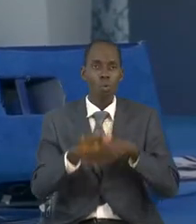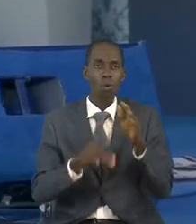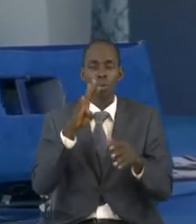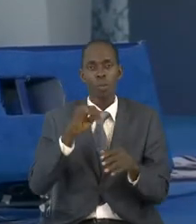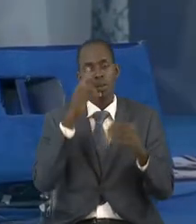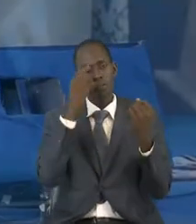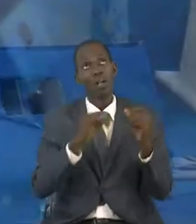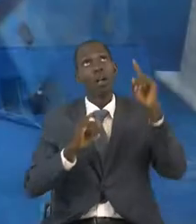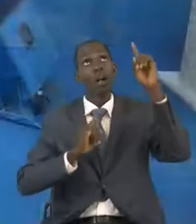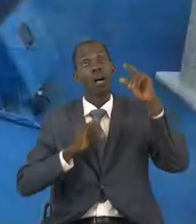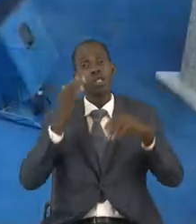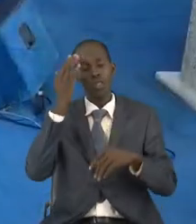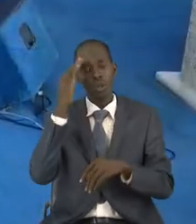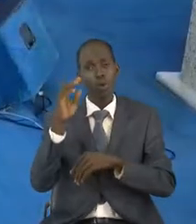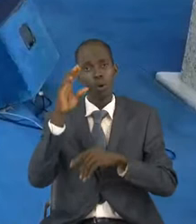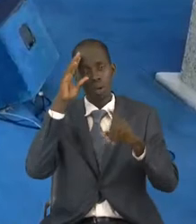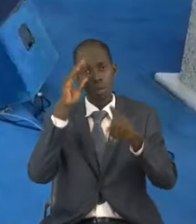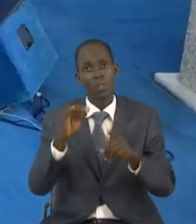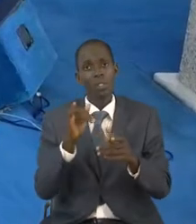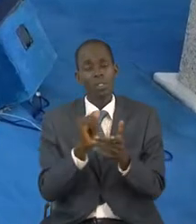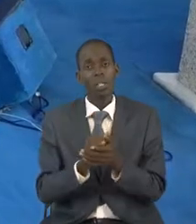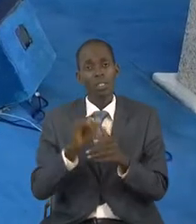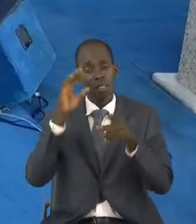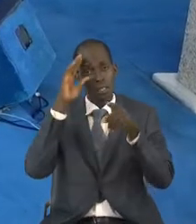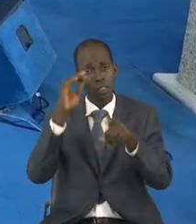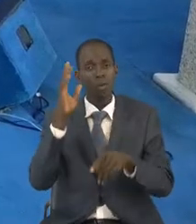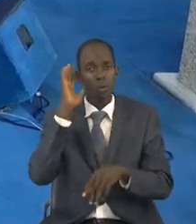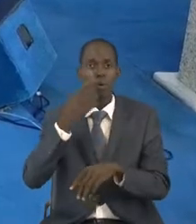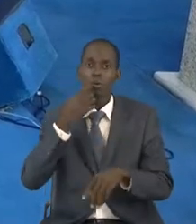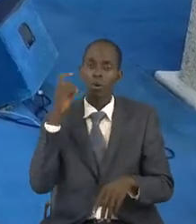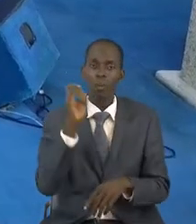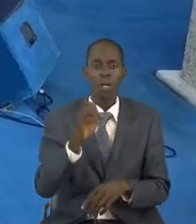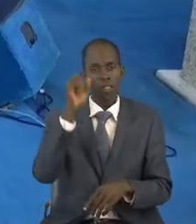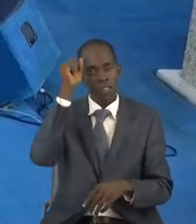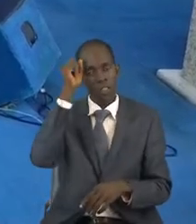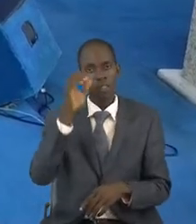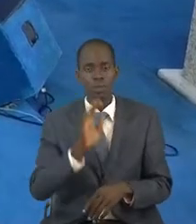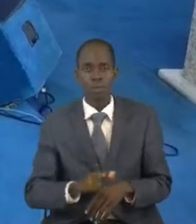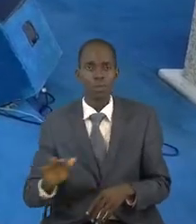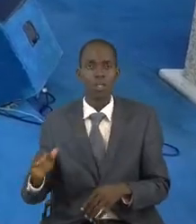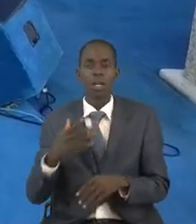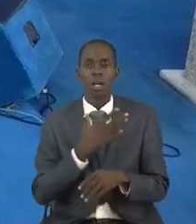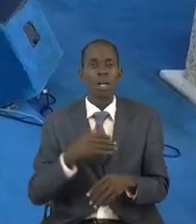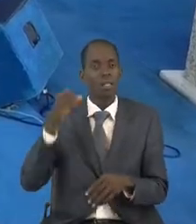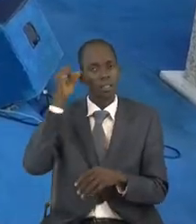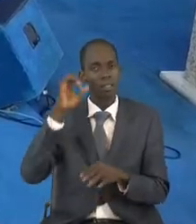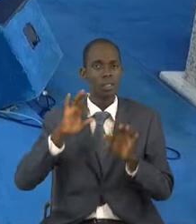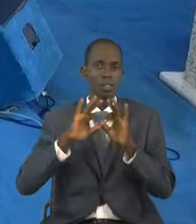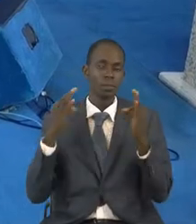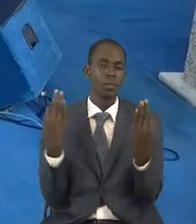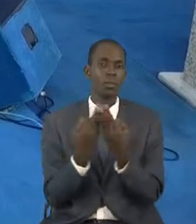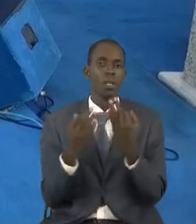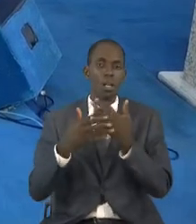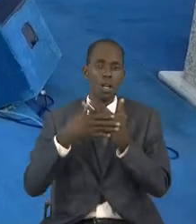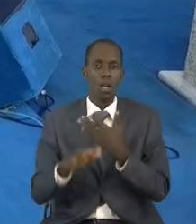he will command his children and his household after him, and